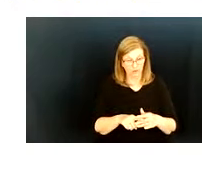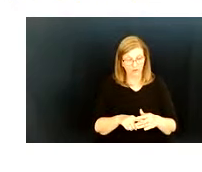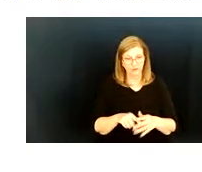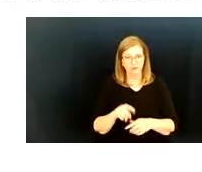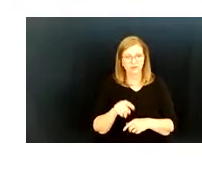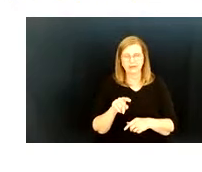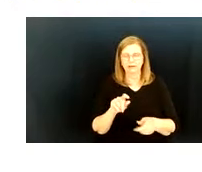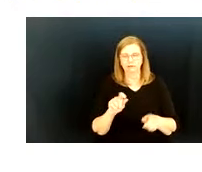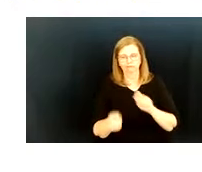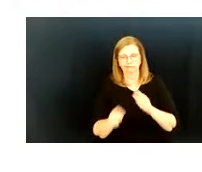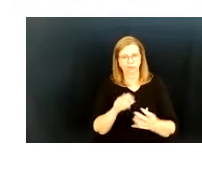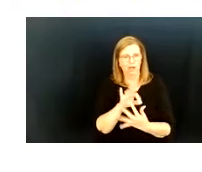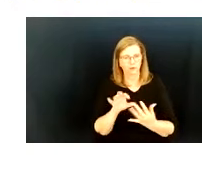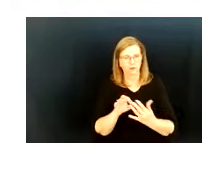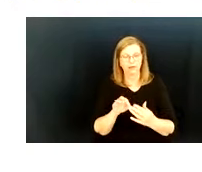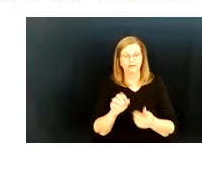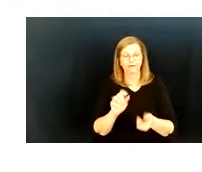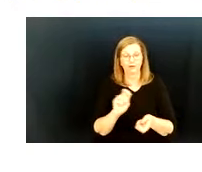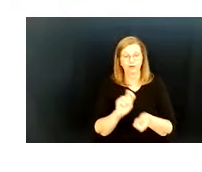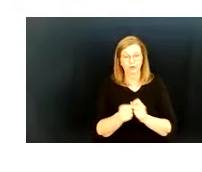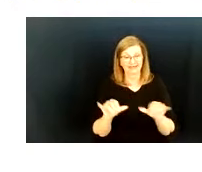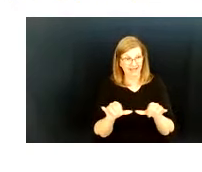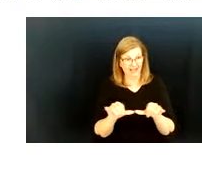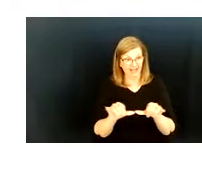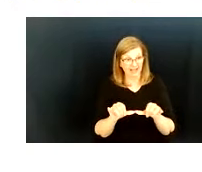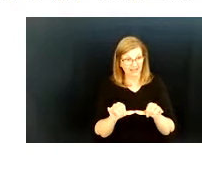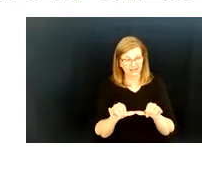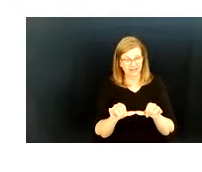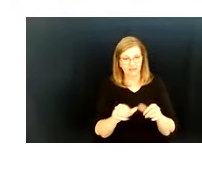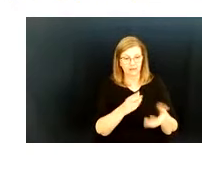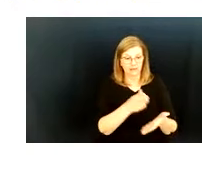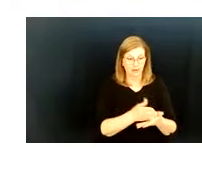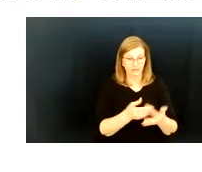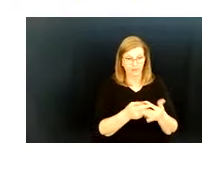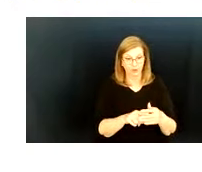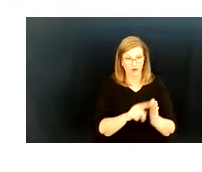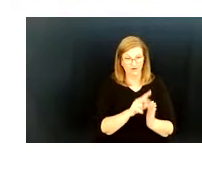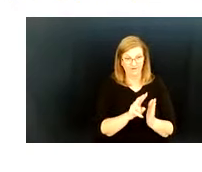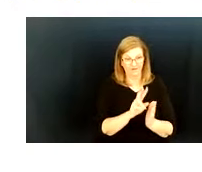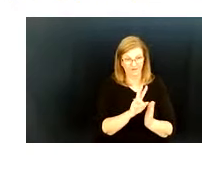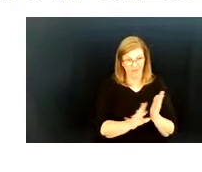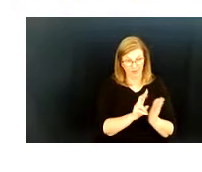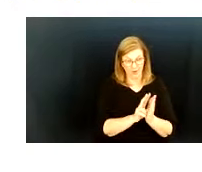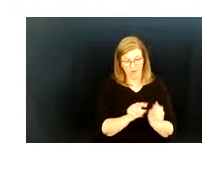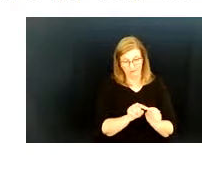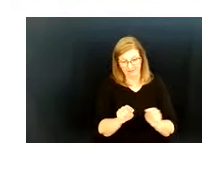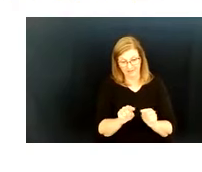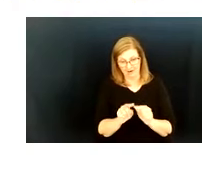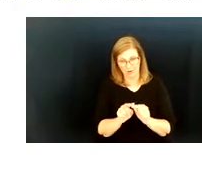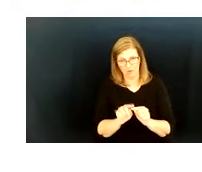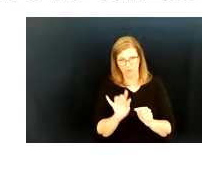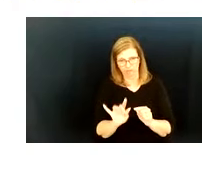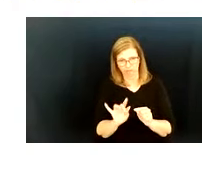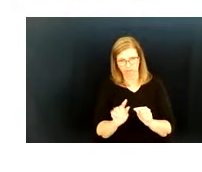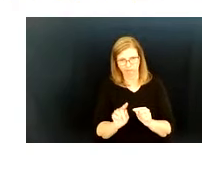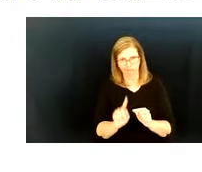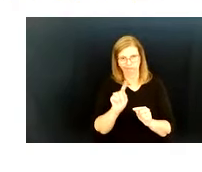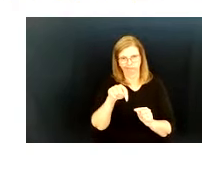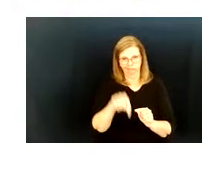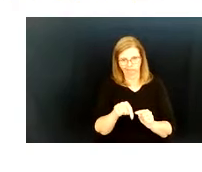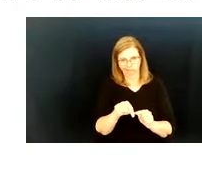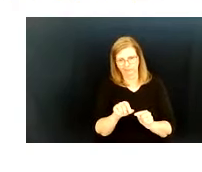the caption size, click on the arrow next to the Stop Start video and choose Video Settings. Click on Accessibility, move to the